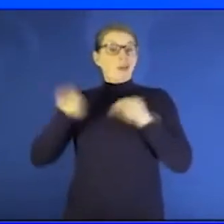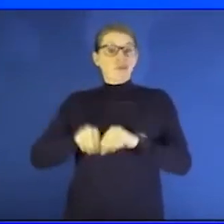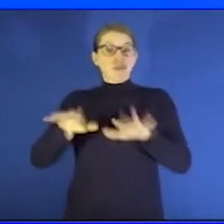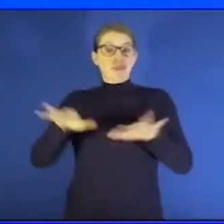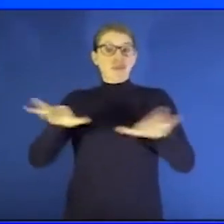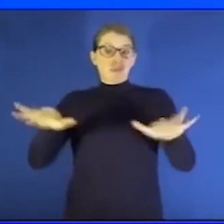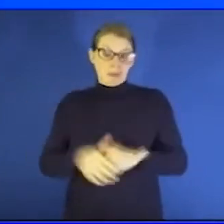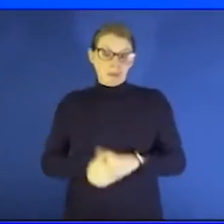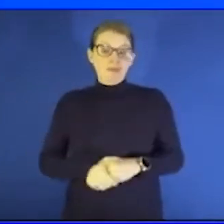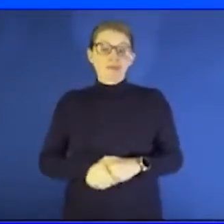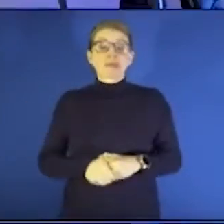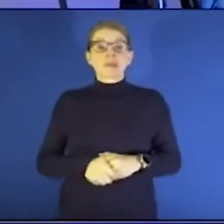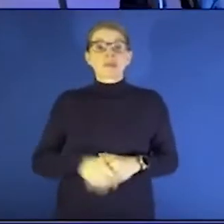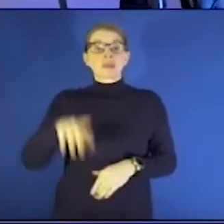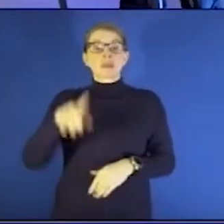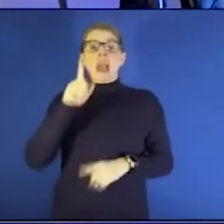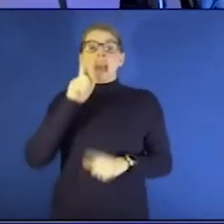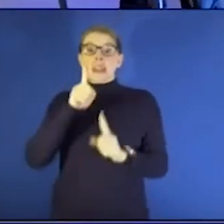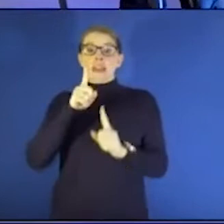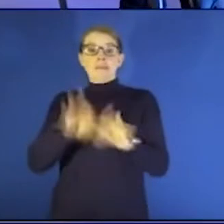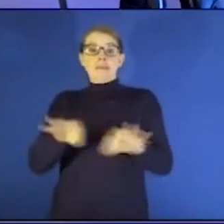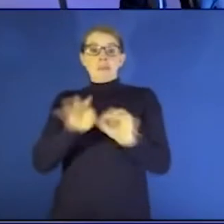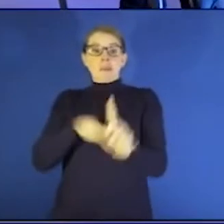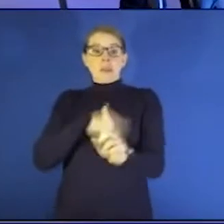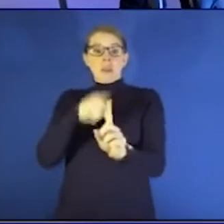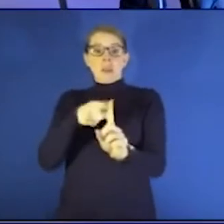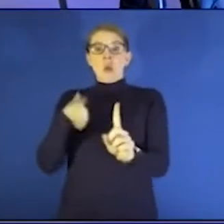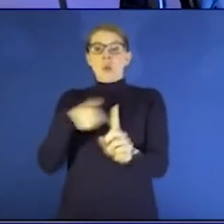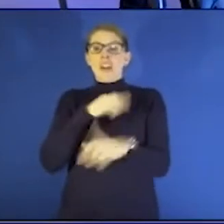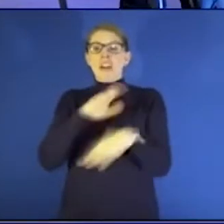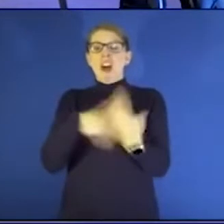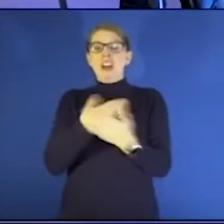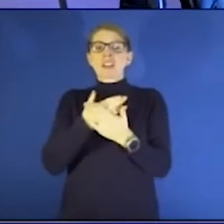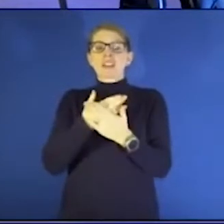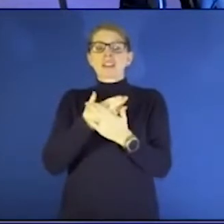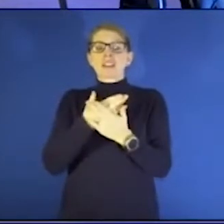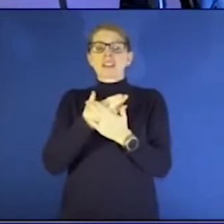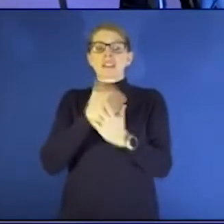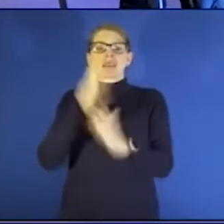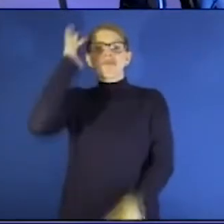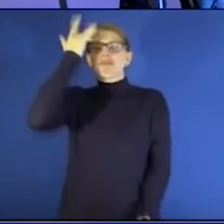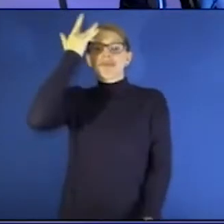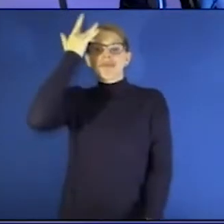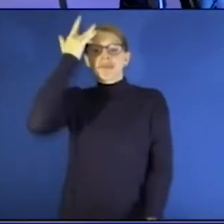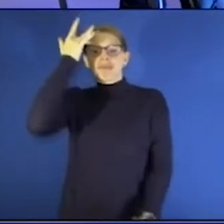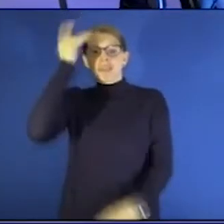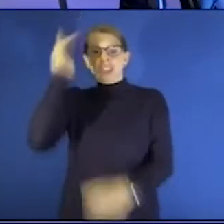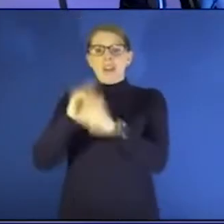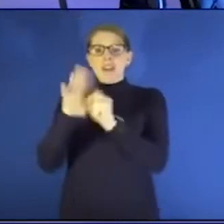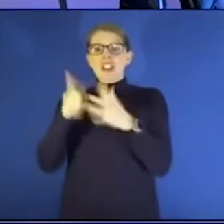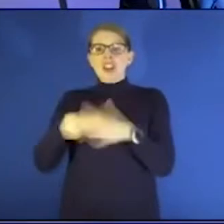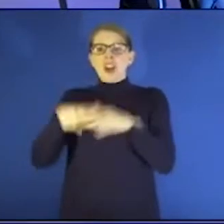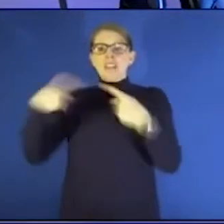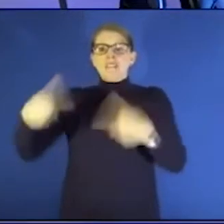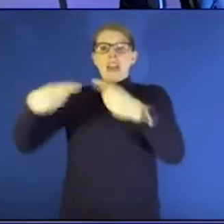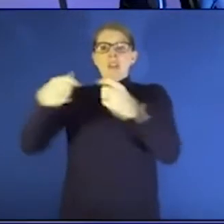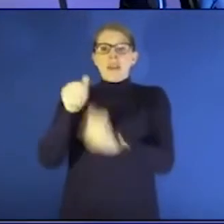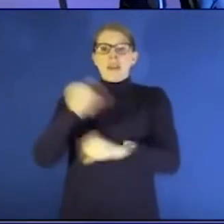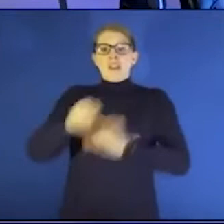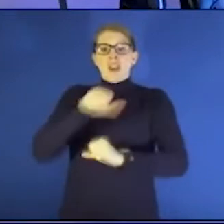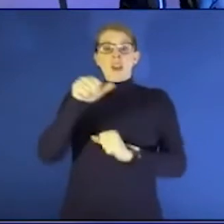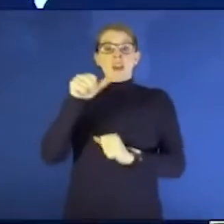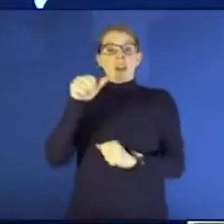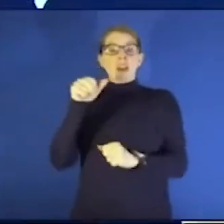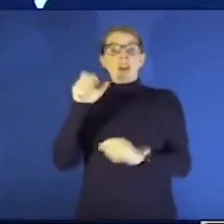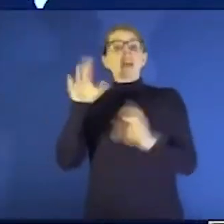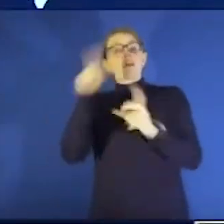think the key to this is, we all, I think we're so tired of it that we're starting to fight with each other. So imagine if the Chiefs play Sunday